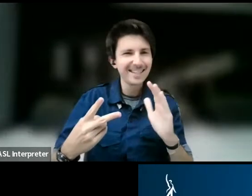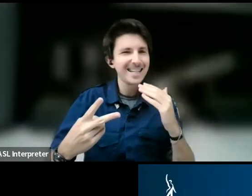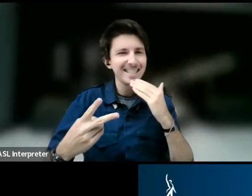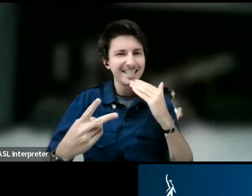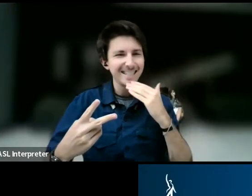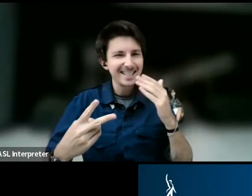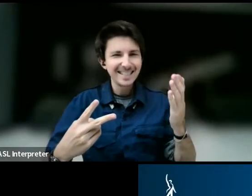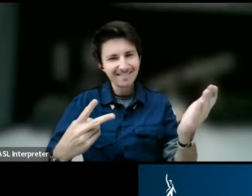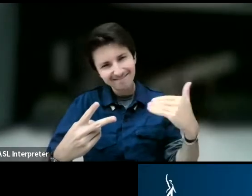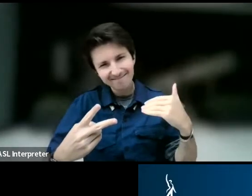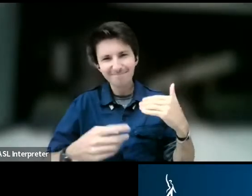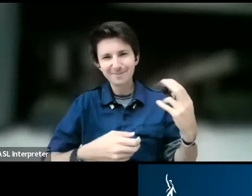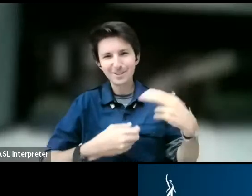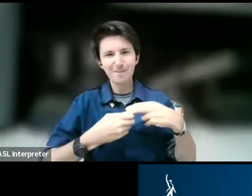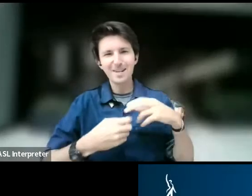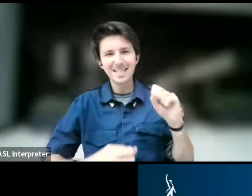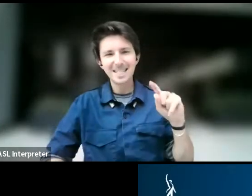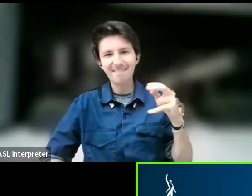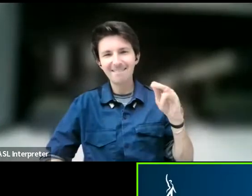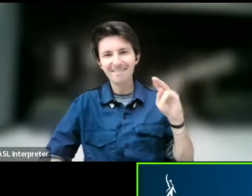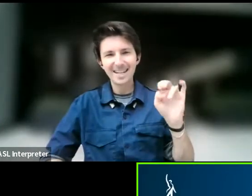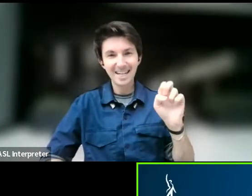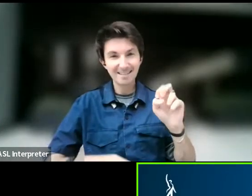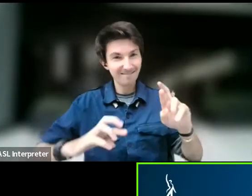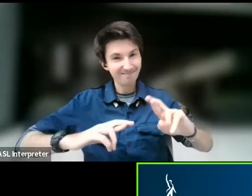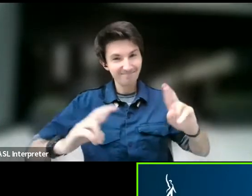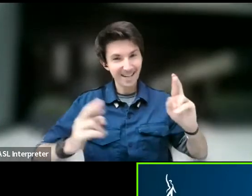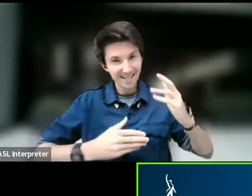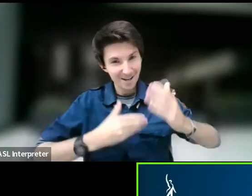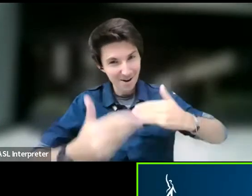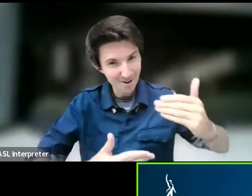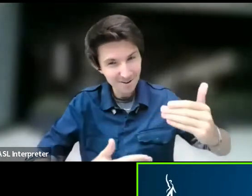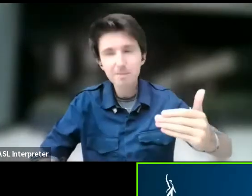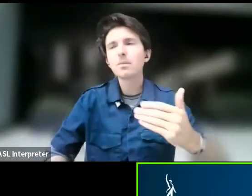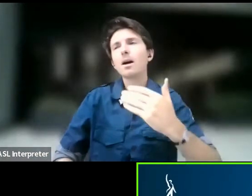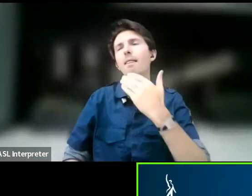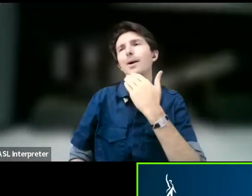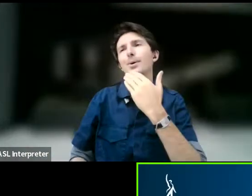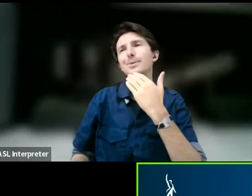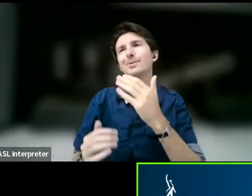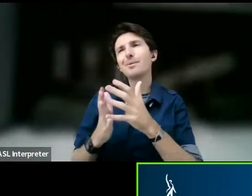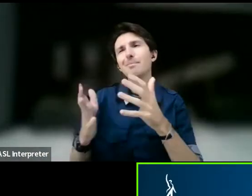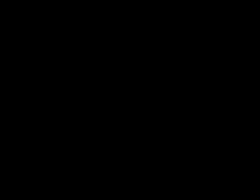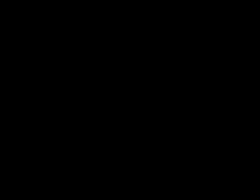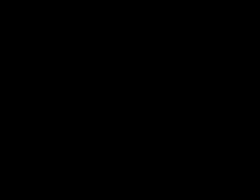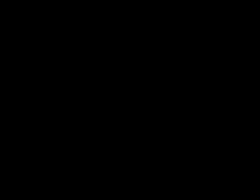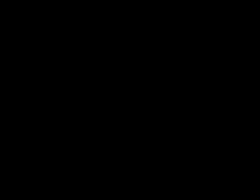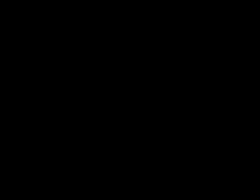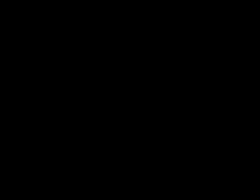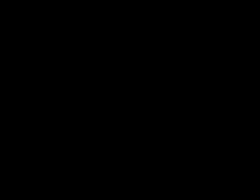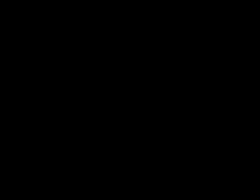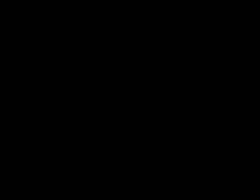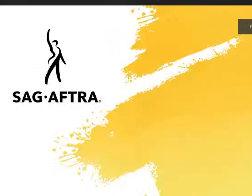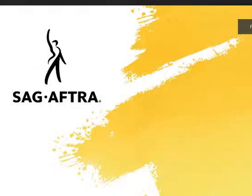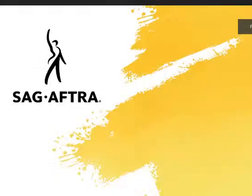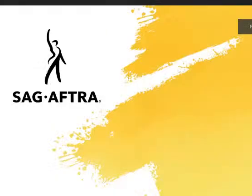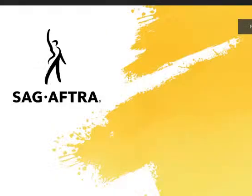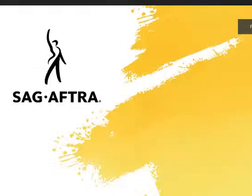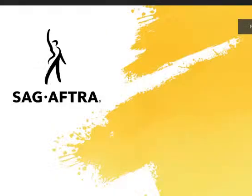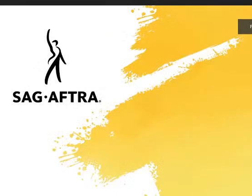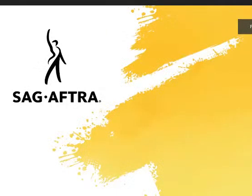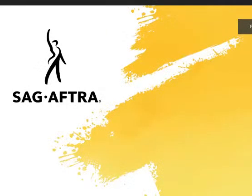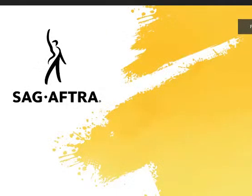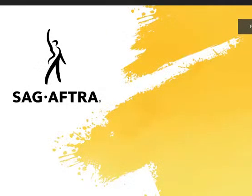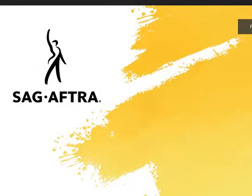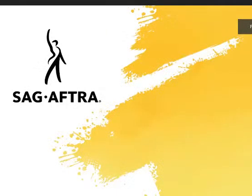and zip through this. Thank you so much, Ben, for that wonderful introduction. I could not have done